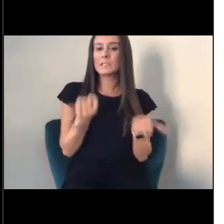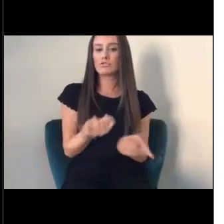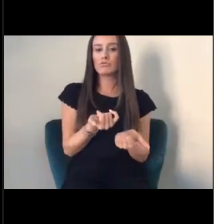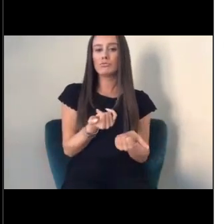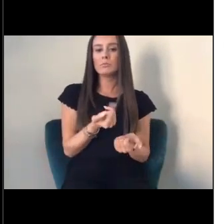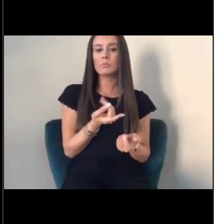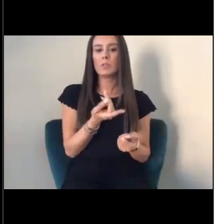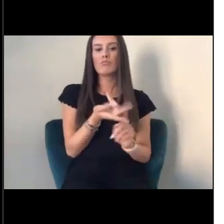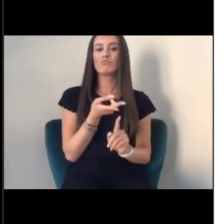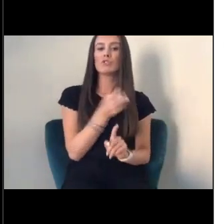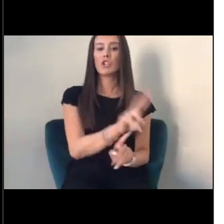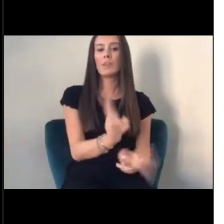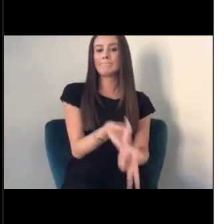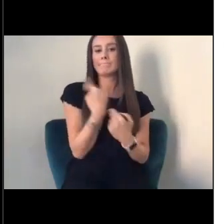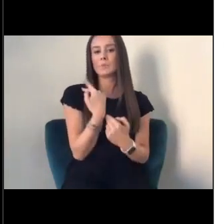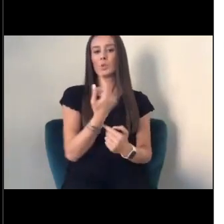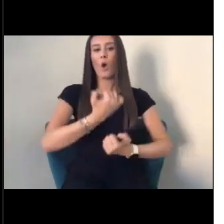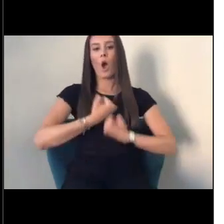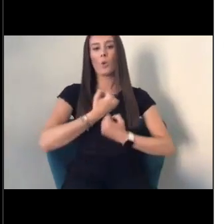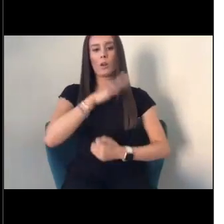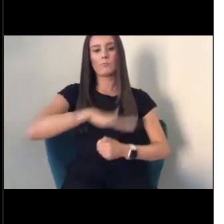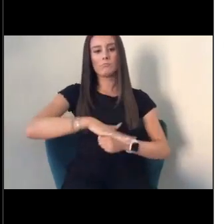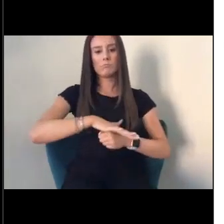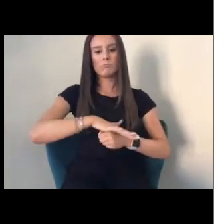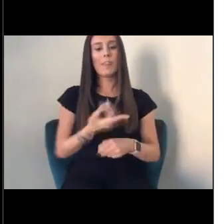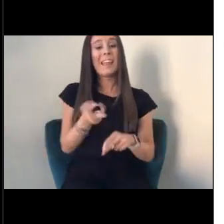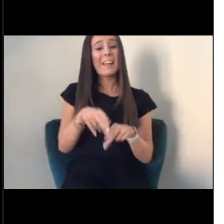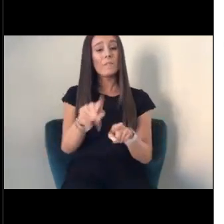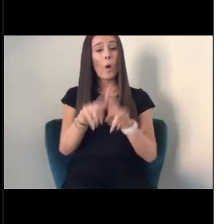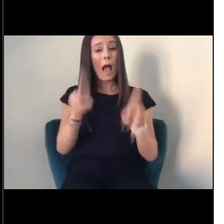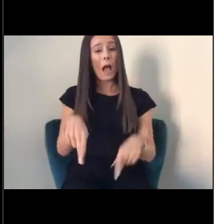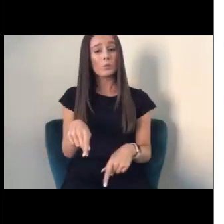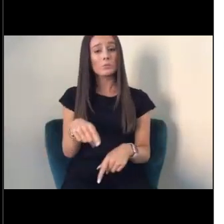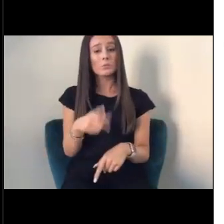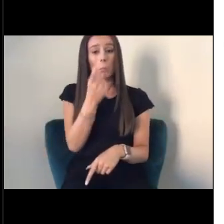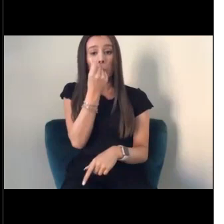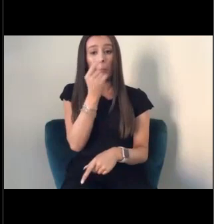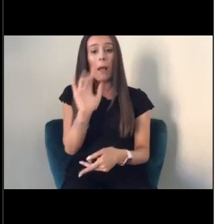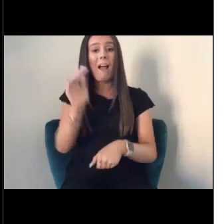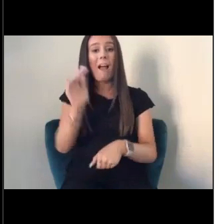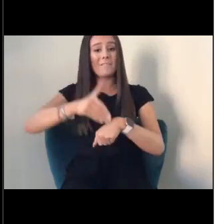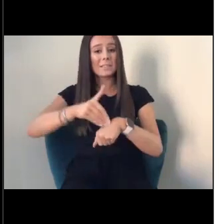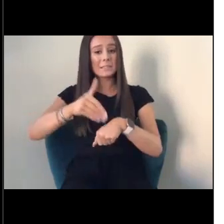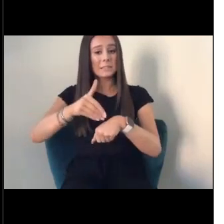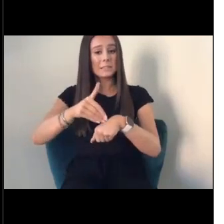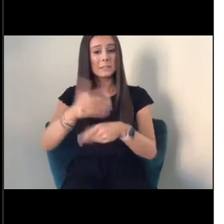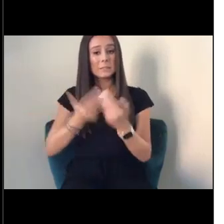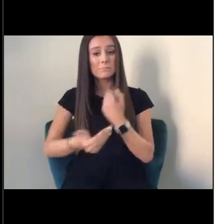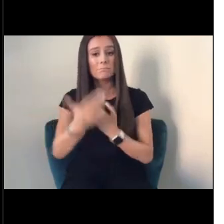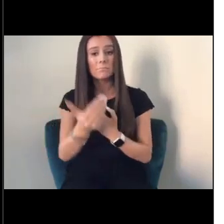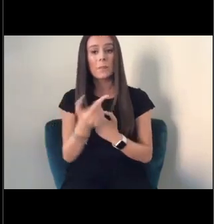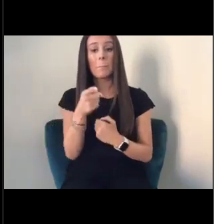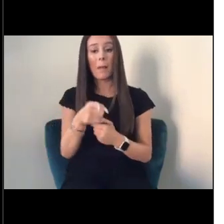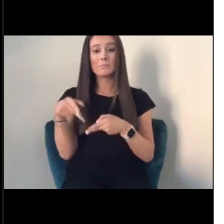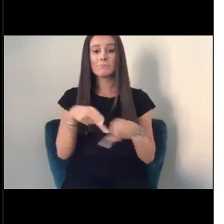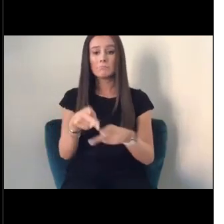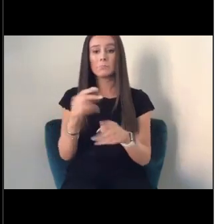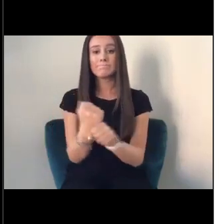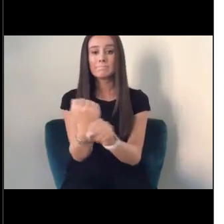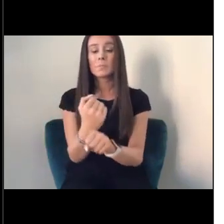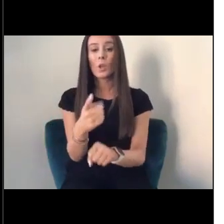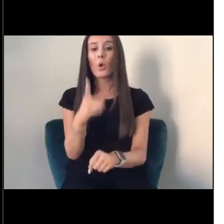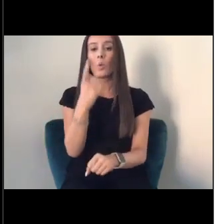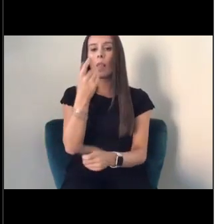complete. If your property is affected by the scheme, you should have been written to already. If you have received a